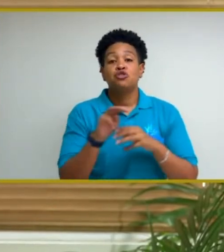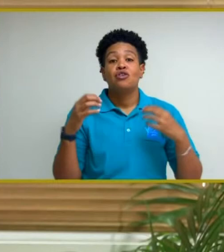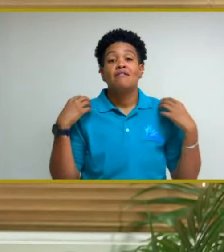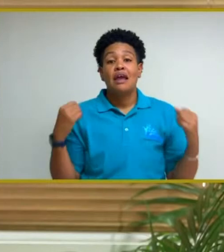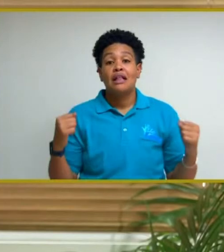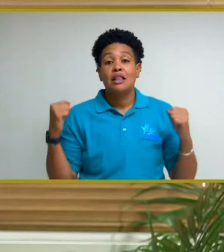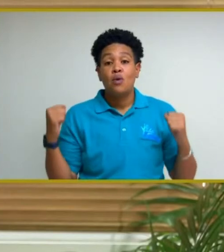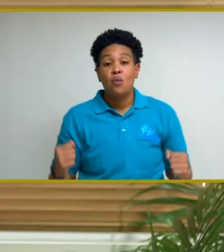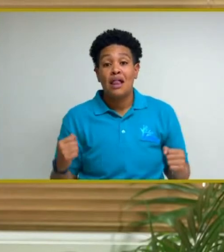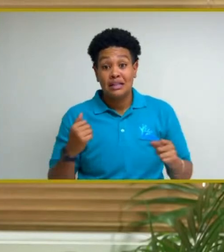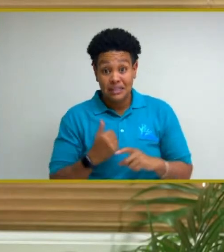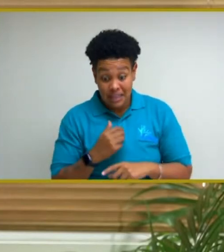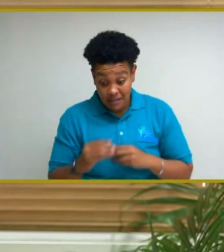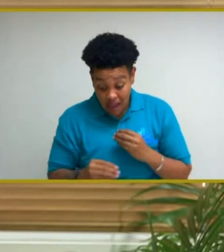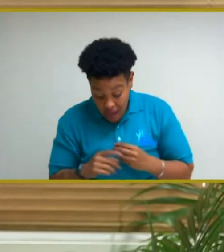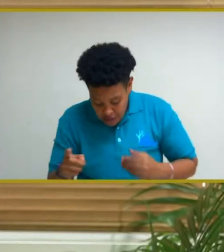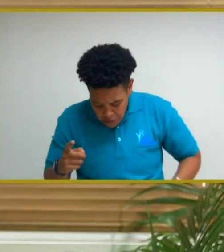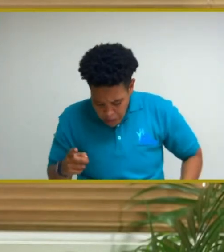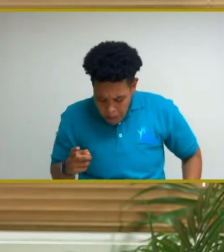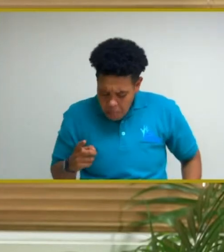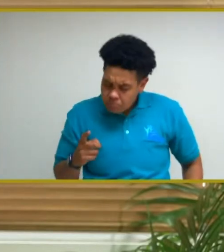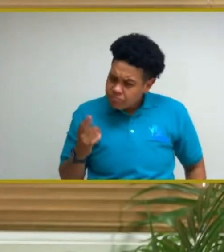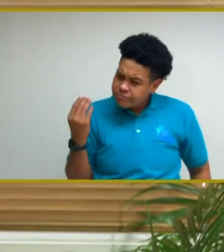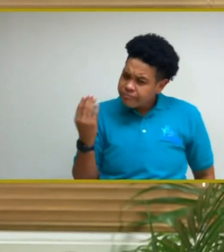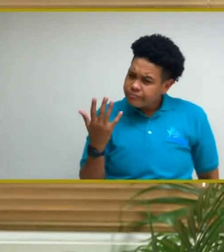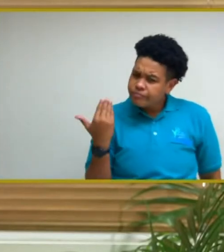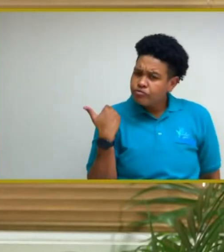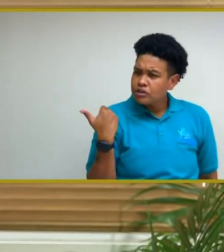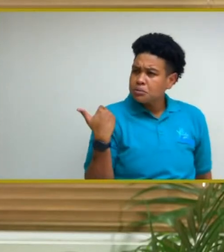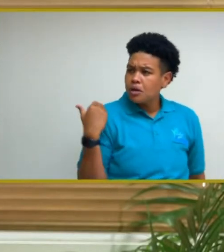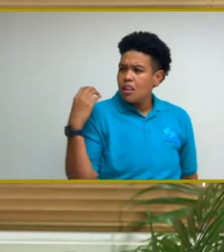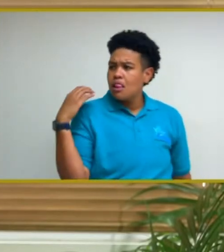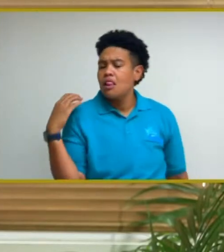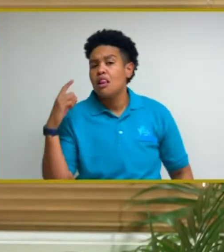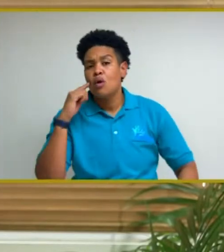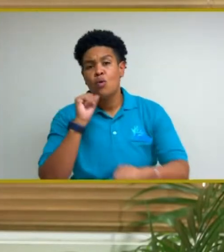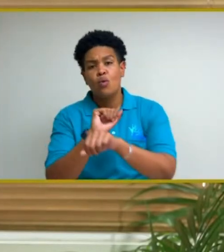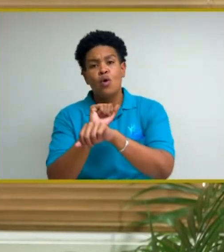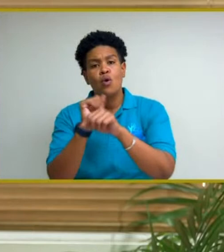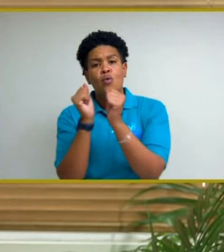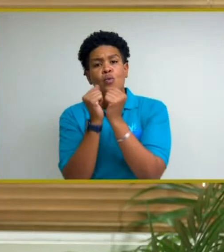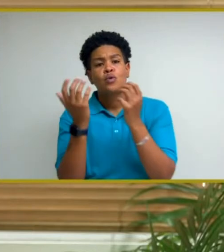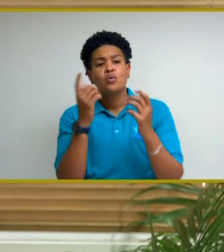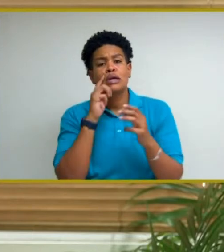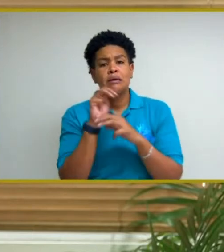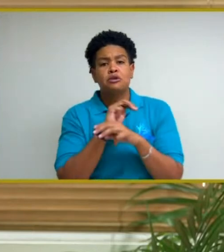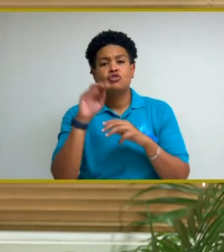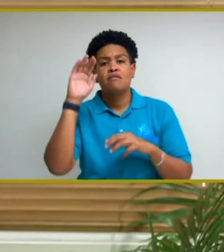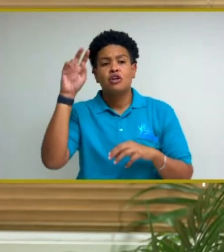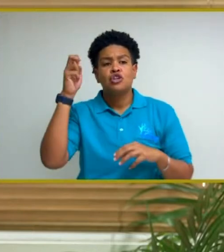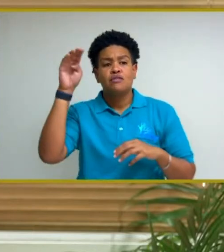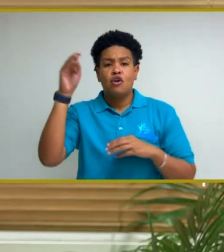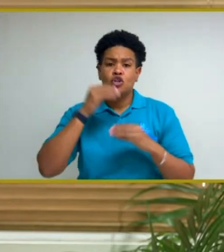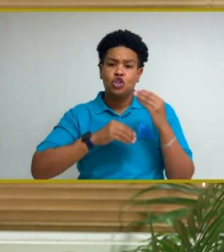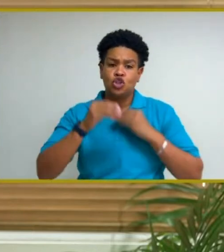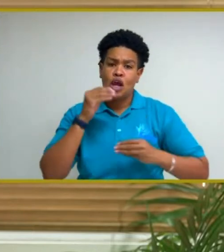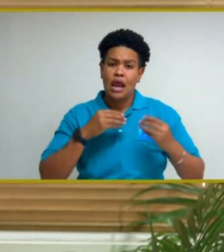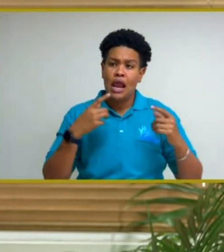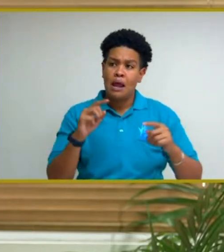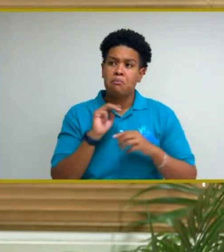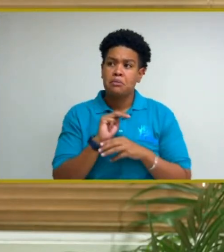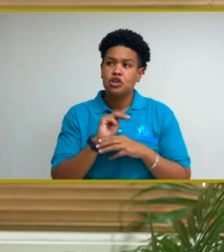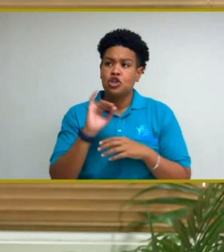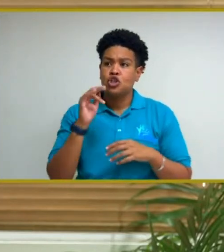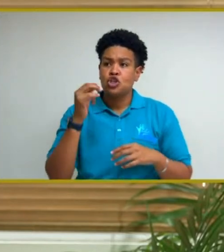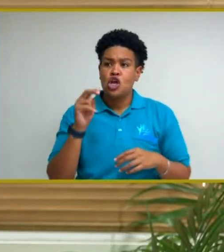Wellness, which was given the responsibility, working with Ministry of Foreign Affairs and Foreign Trade, Minister Johnson Smith